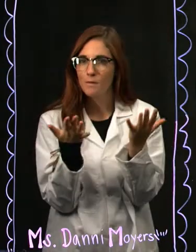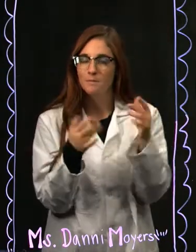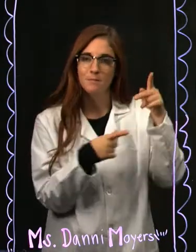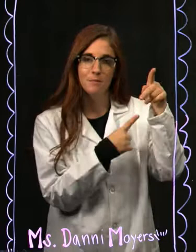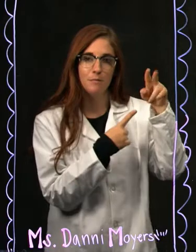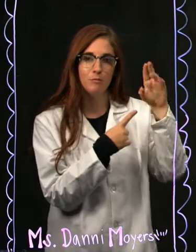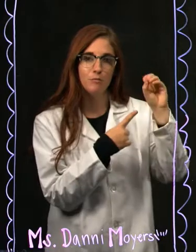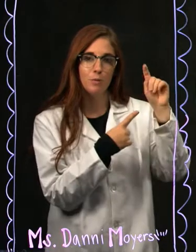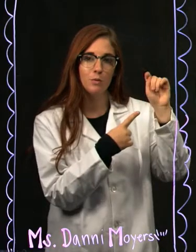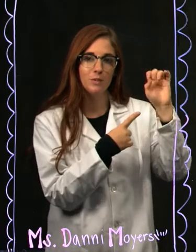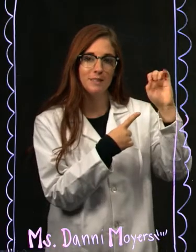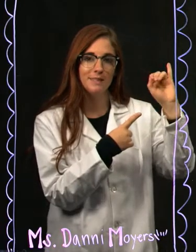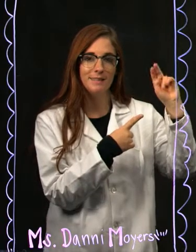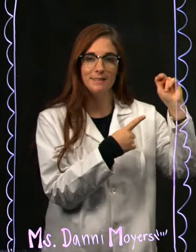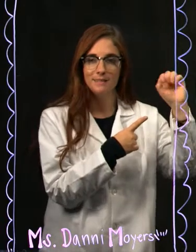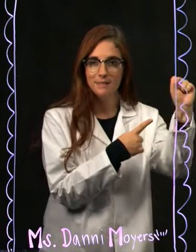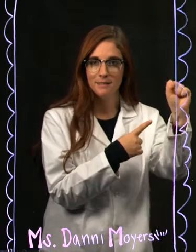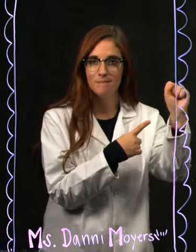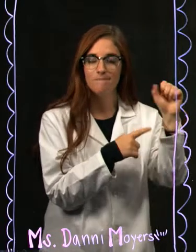functional